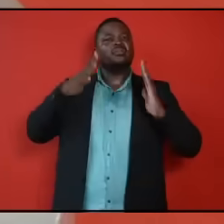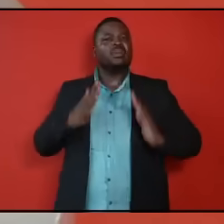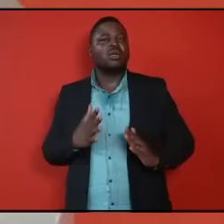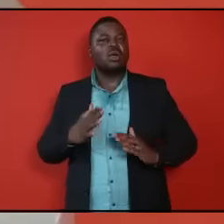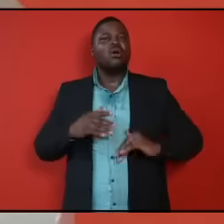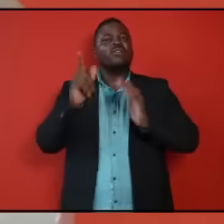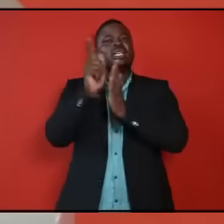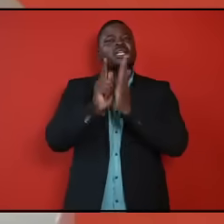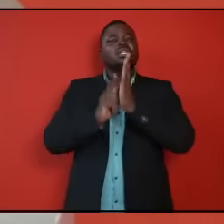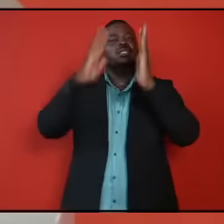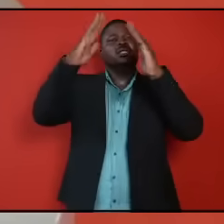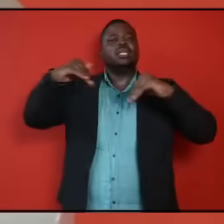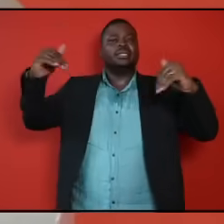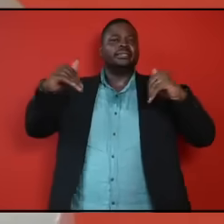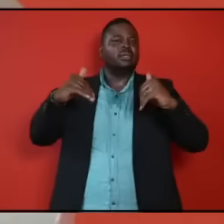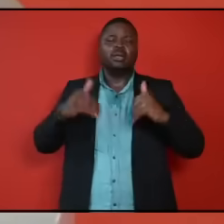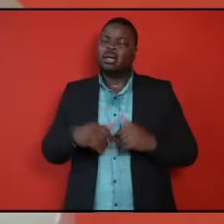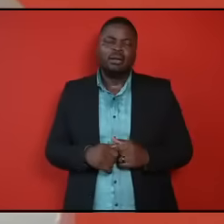we